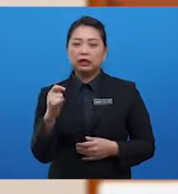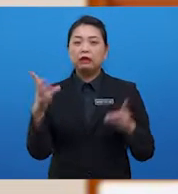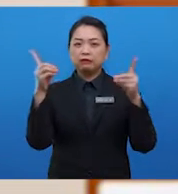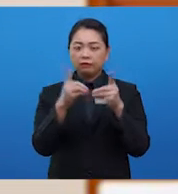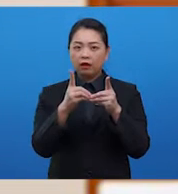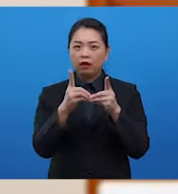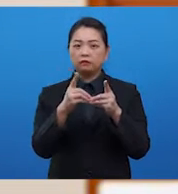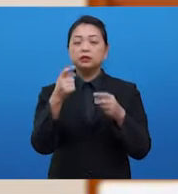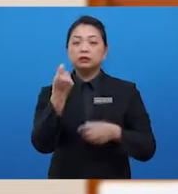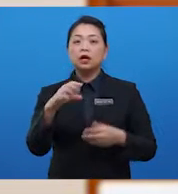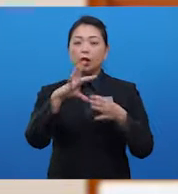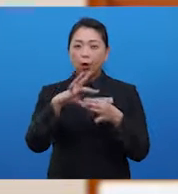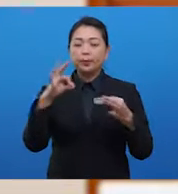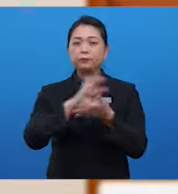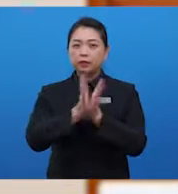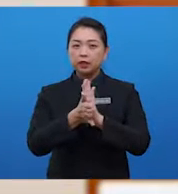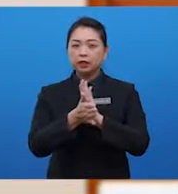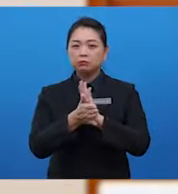become worse?